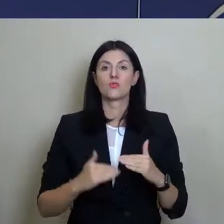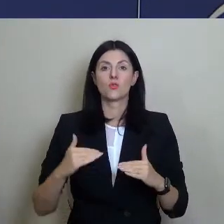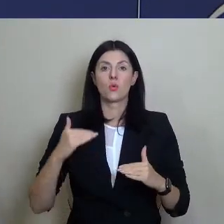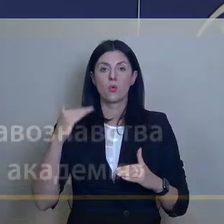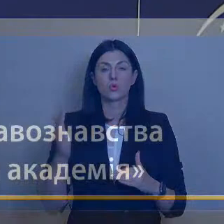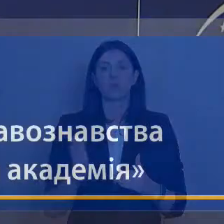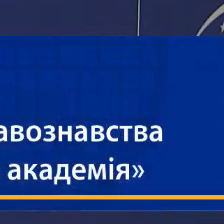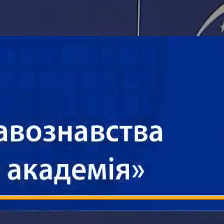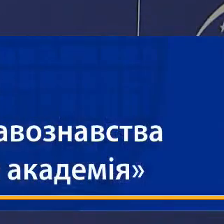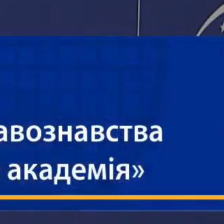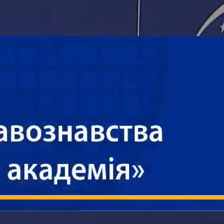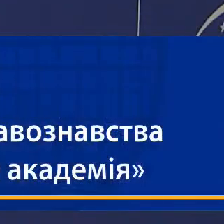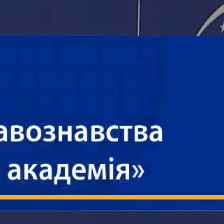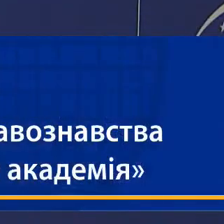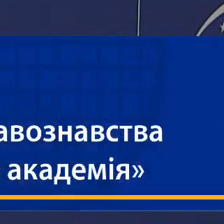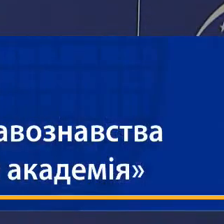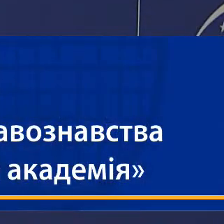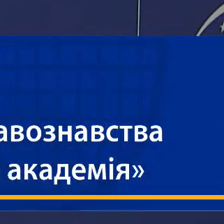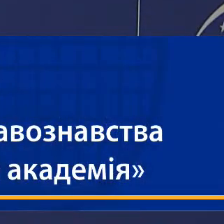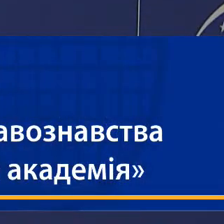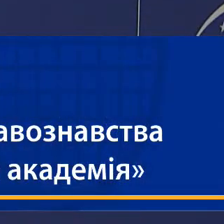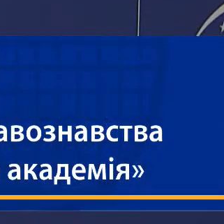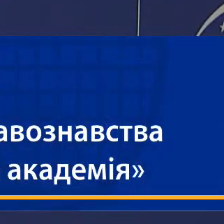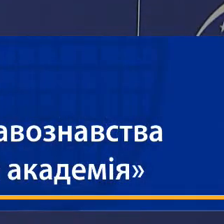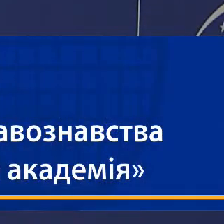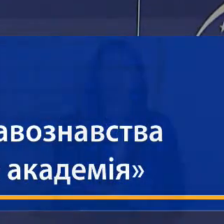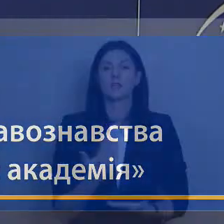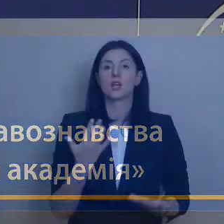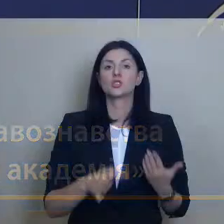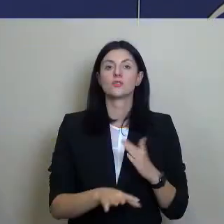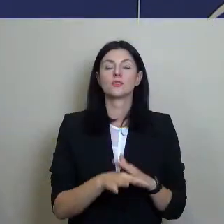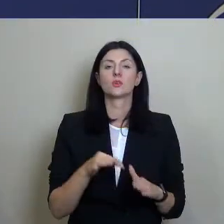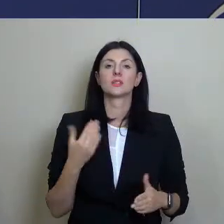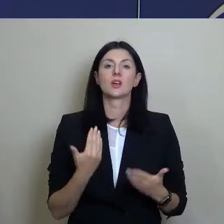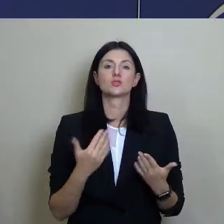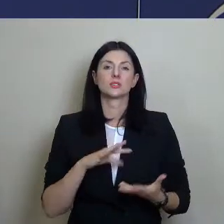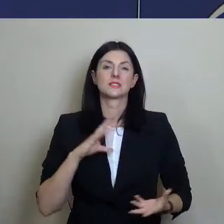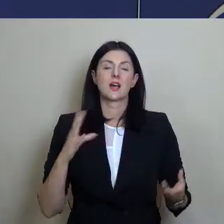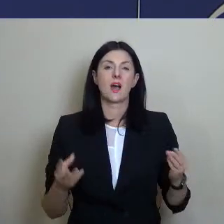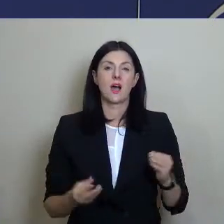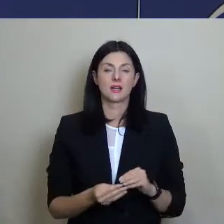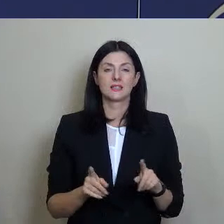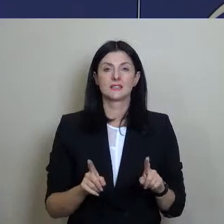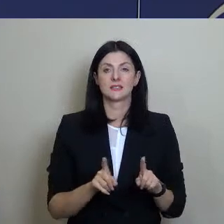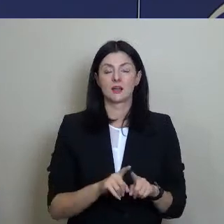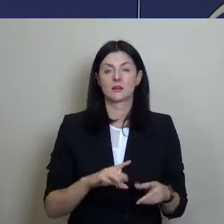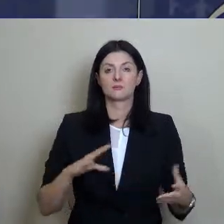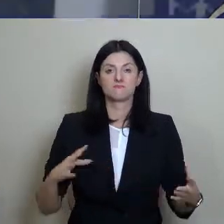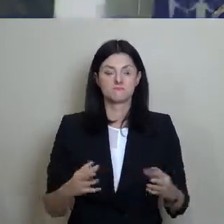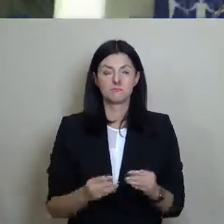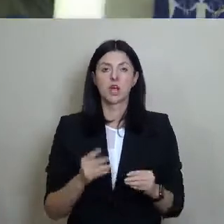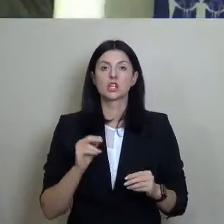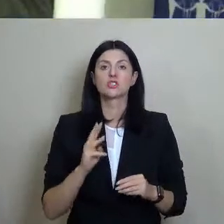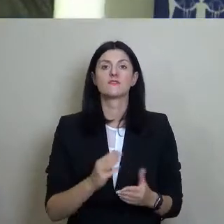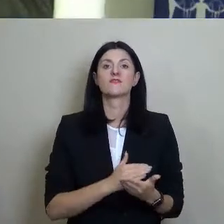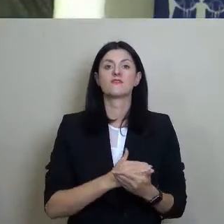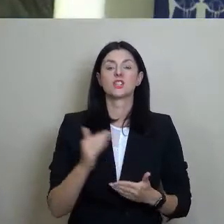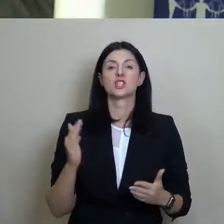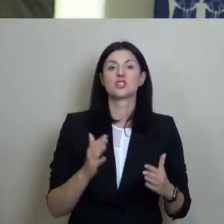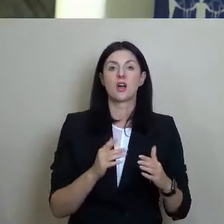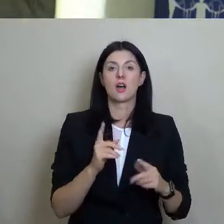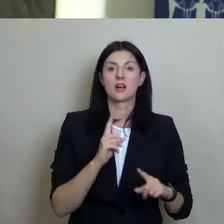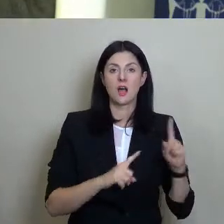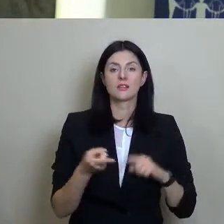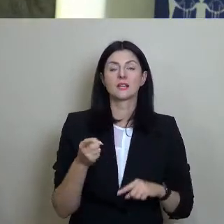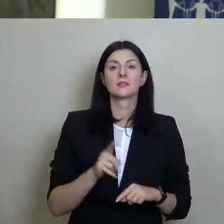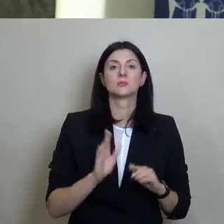the chance to move up the list is going to be a difficult thing. So, general principle that the higher the